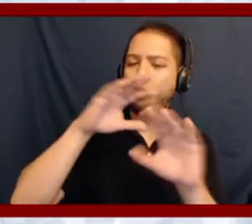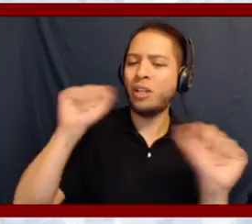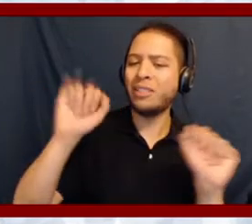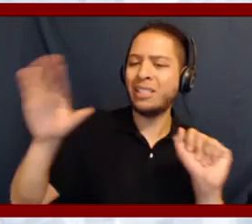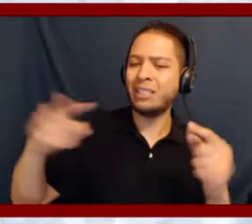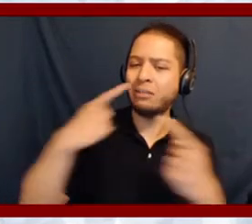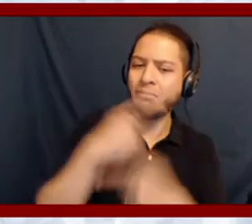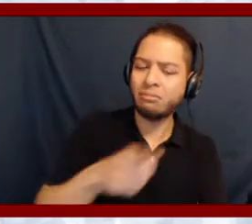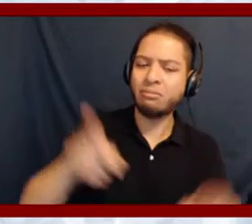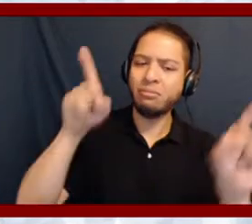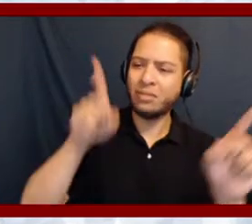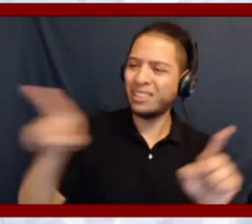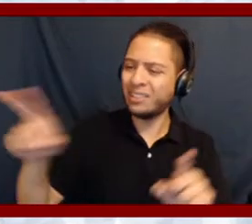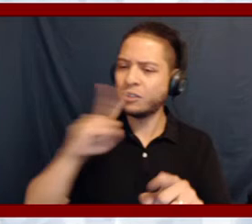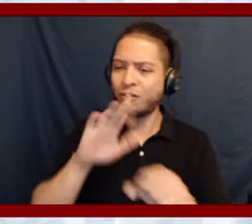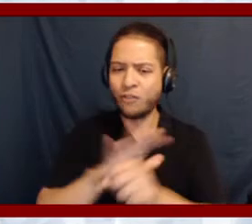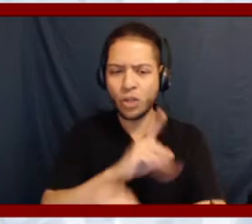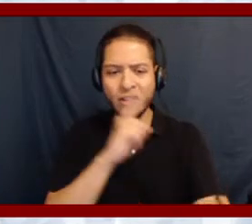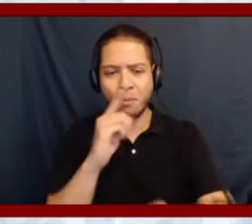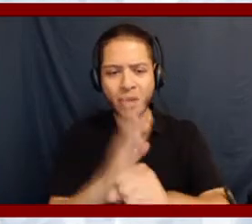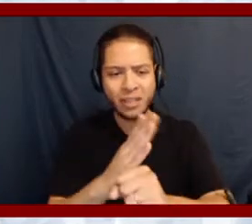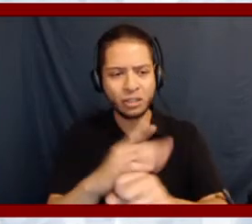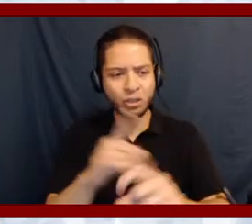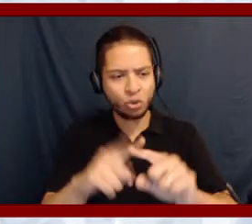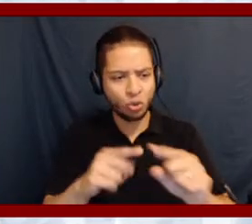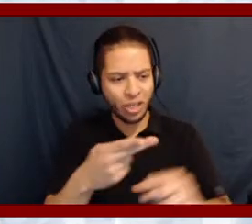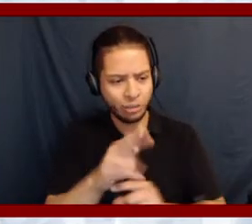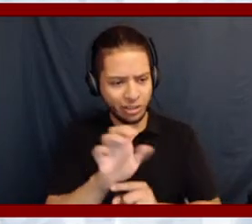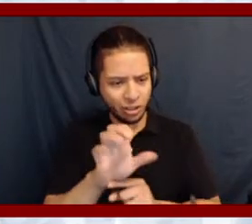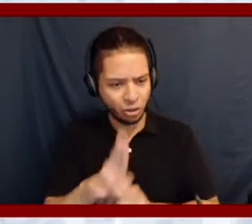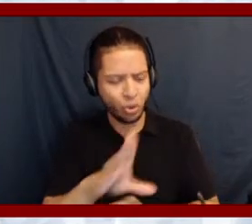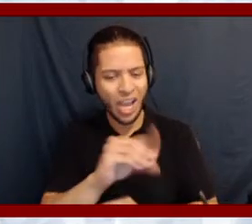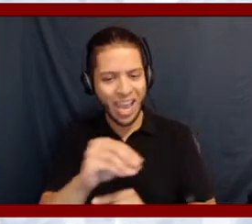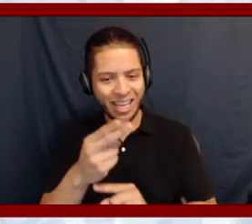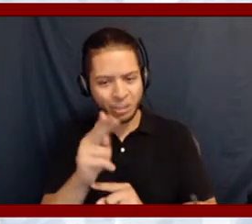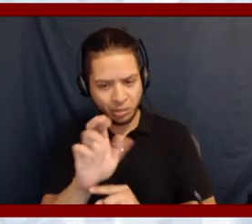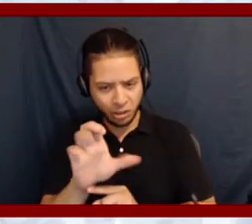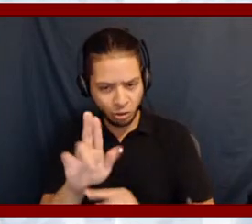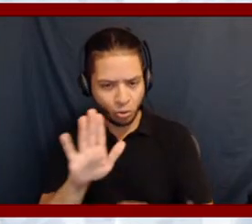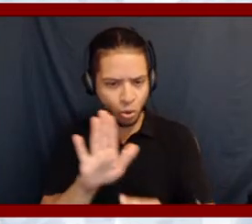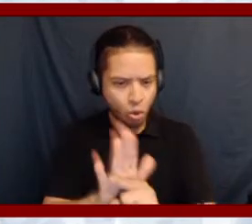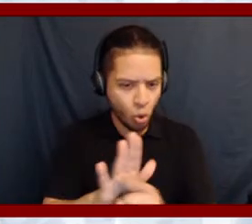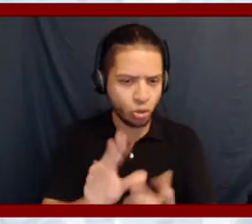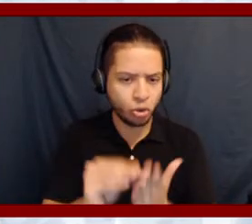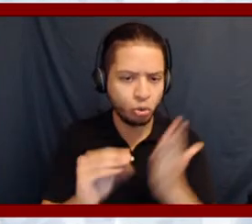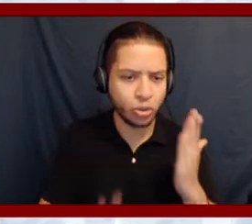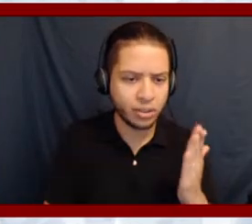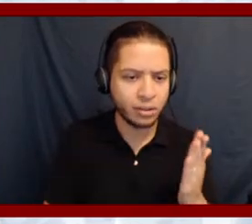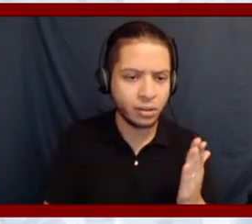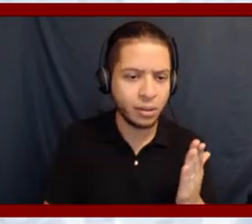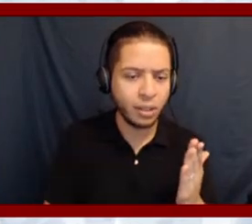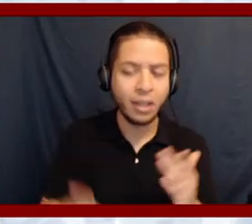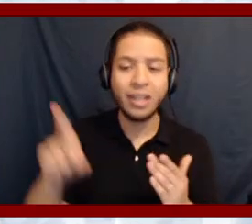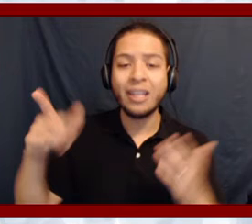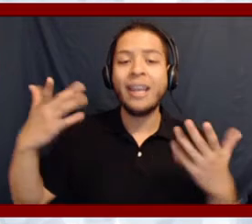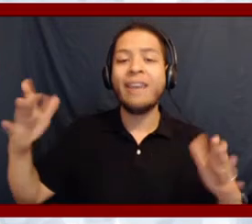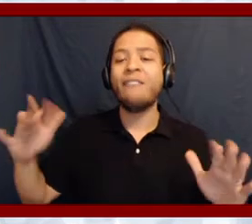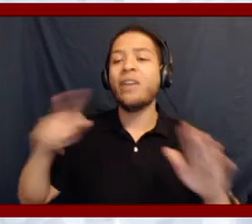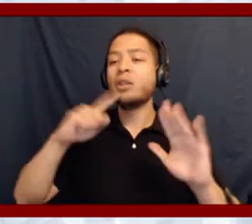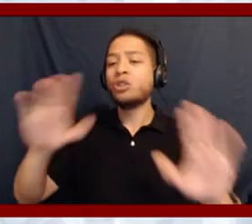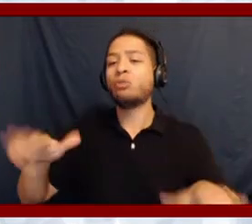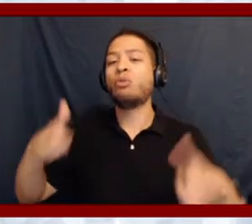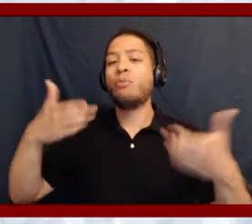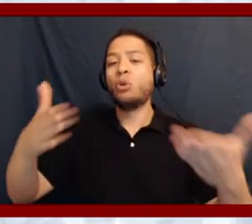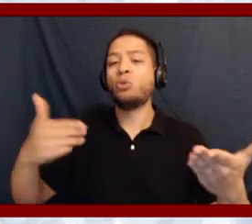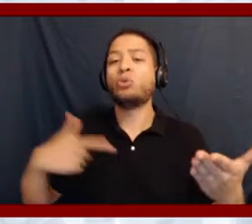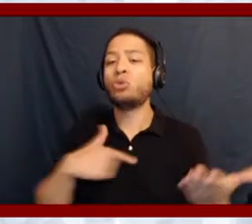HBCUs and your students. He's proposed approximately $239 million in new institutional aid funding